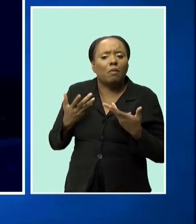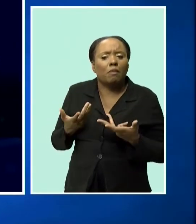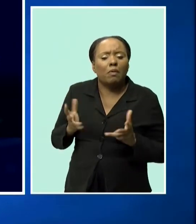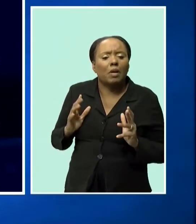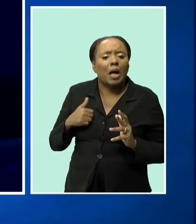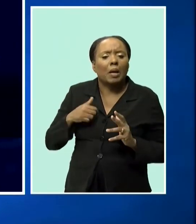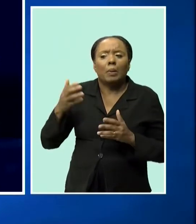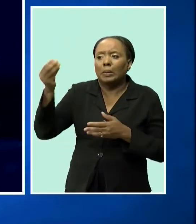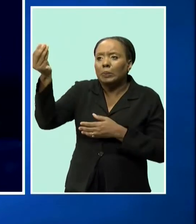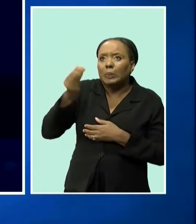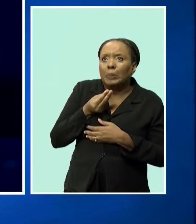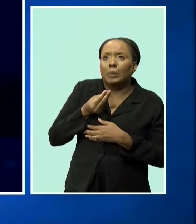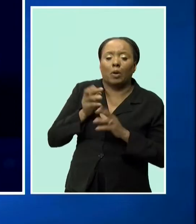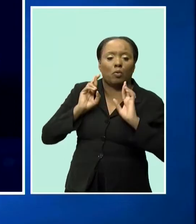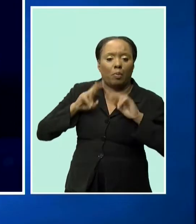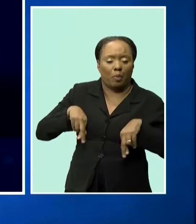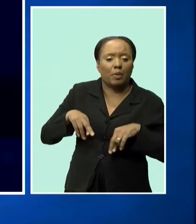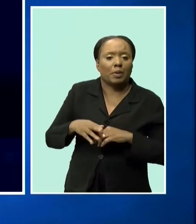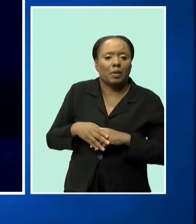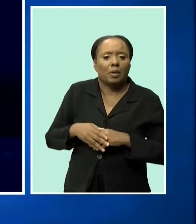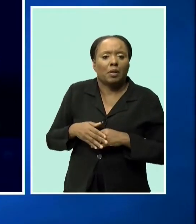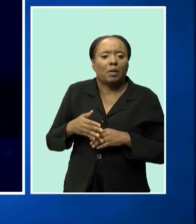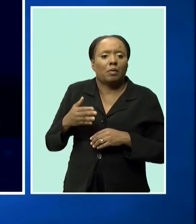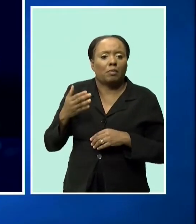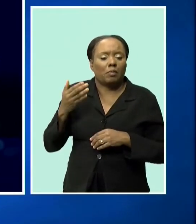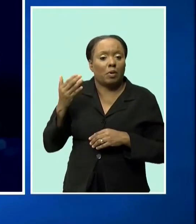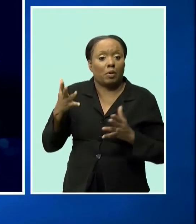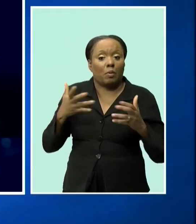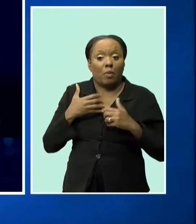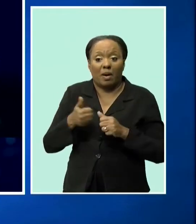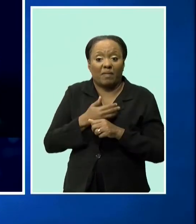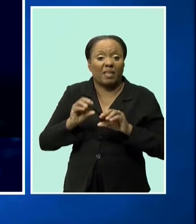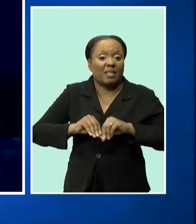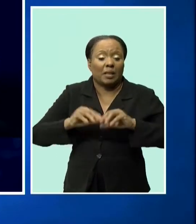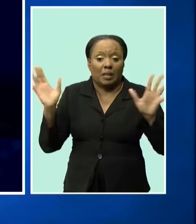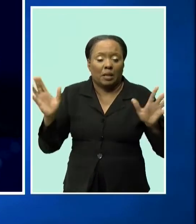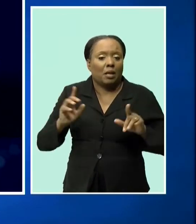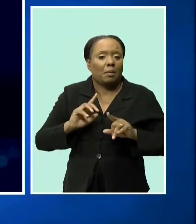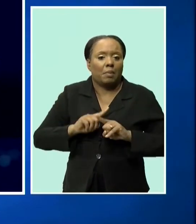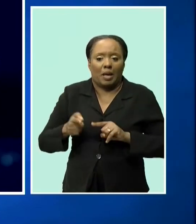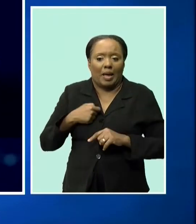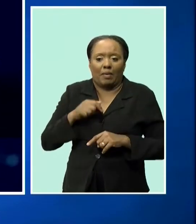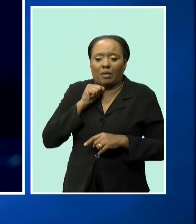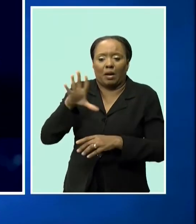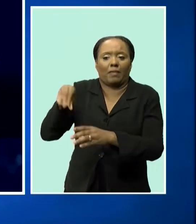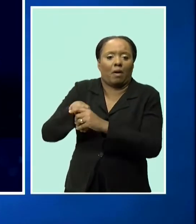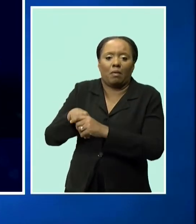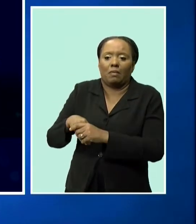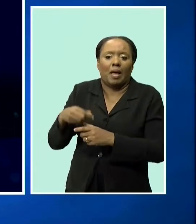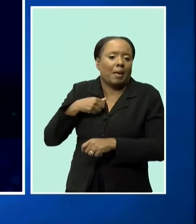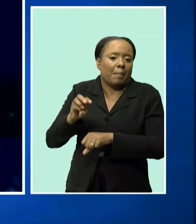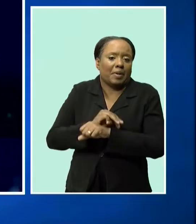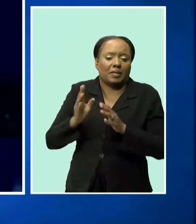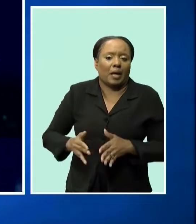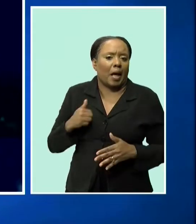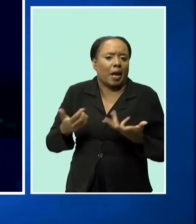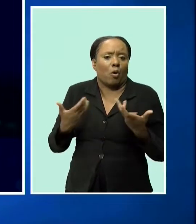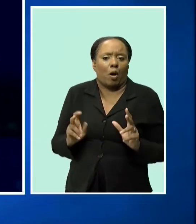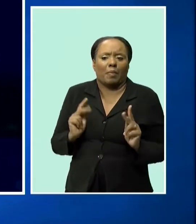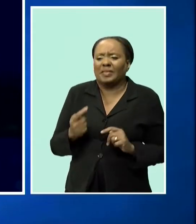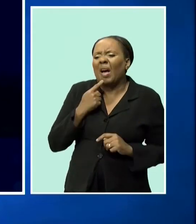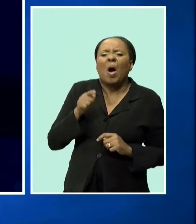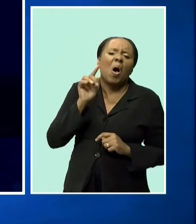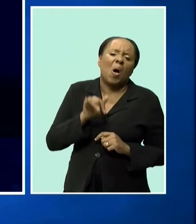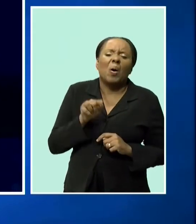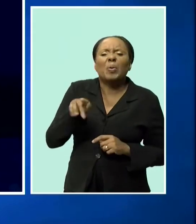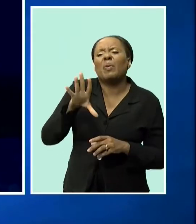on the process, because as a minister, because we wanted it to be transparent, I have not been involved in the selection or anything. Cabinet, nobody has been